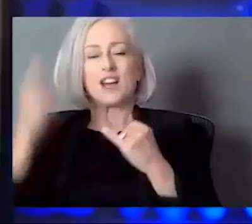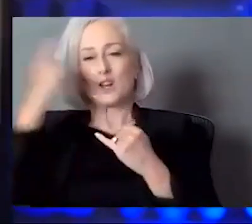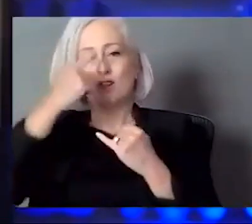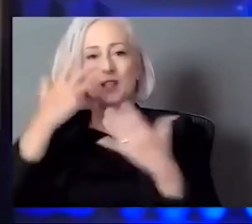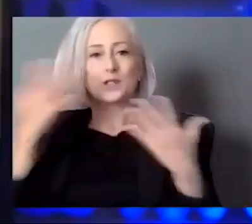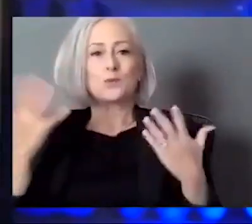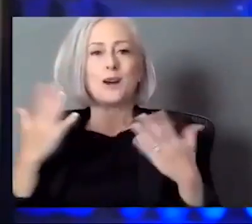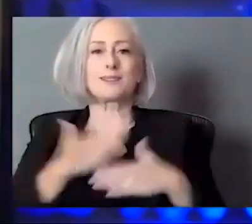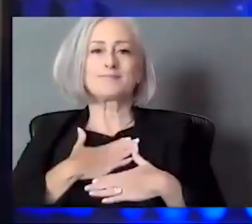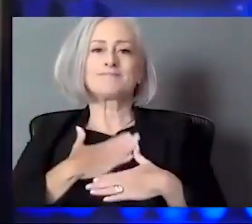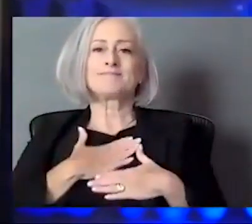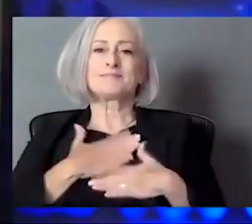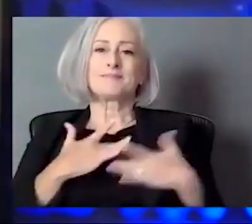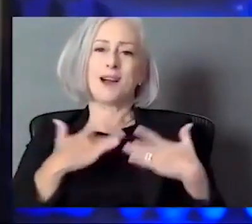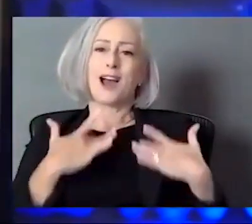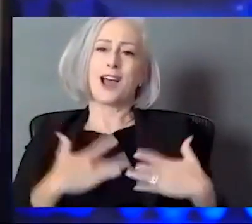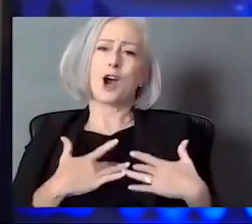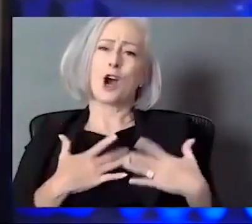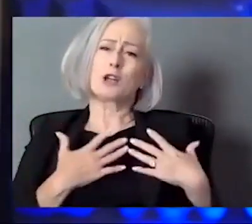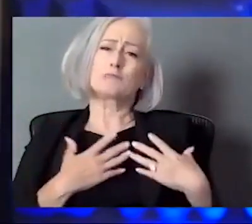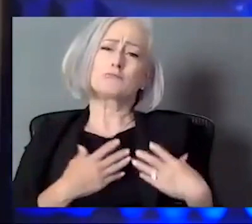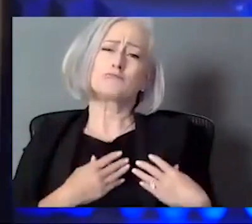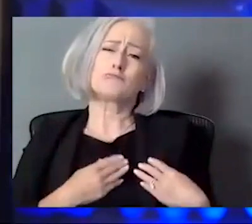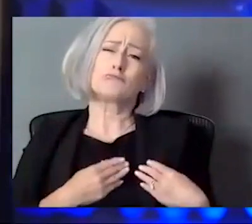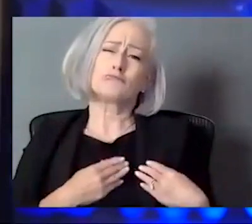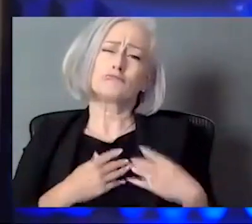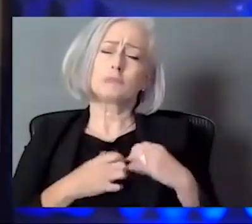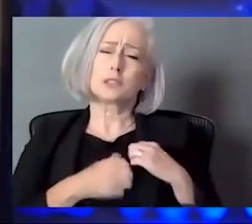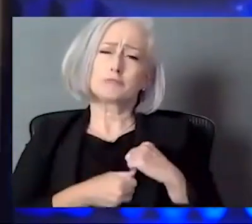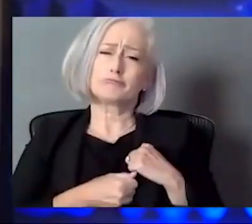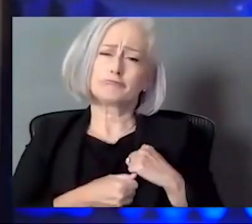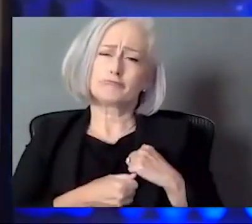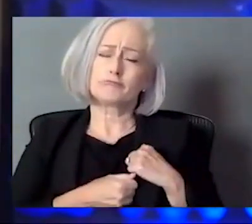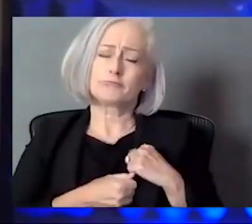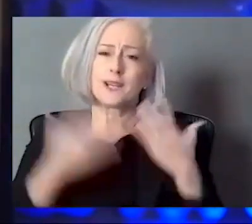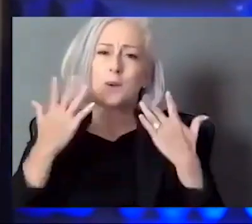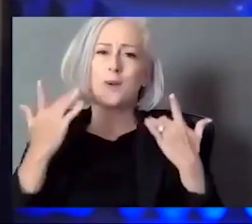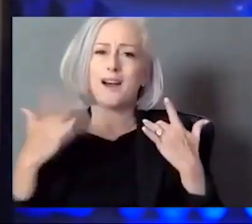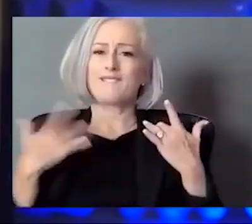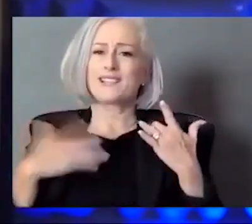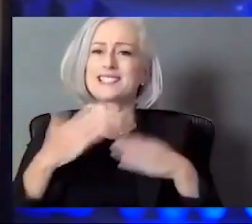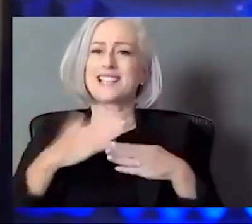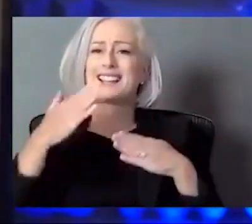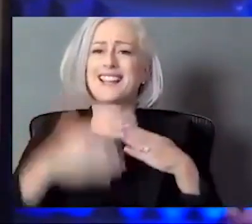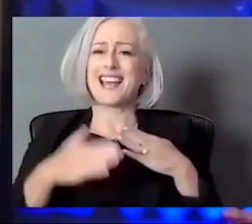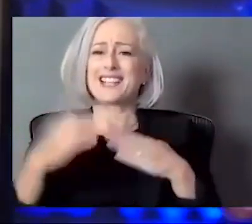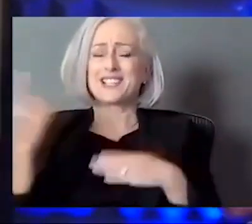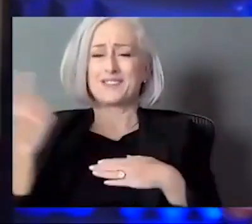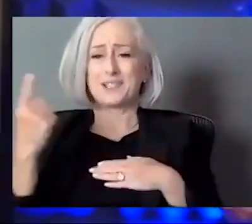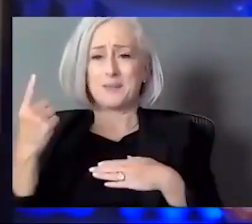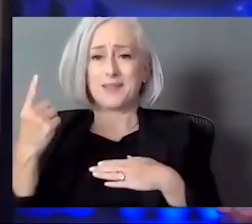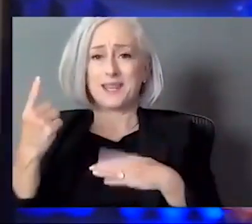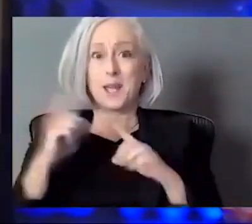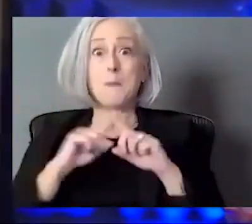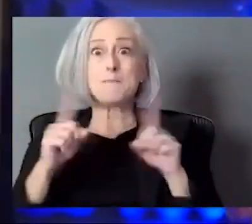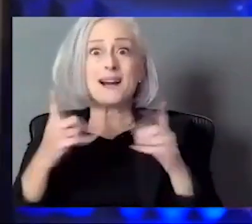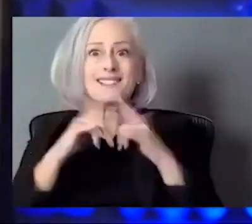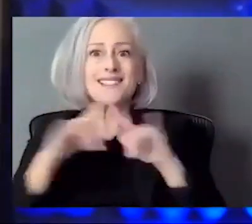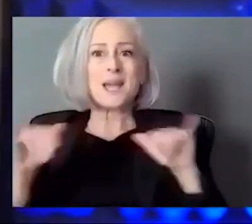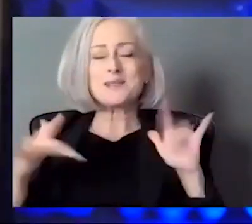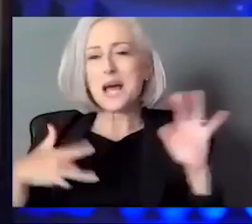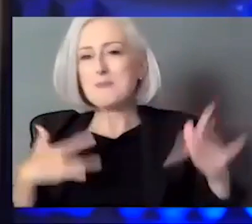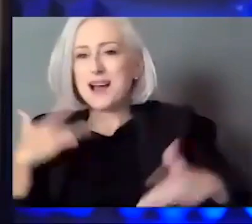is a little heavy because it feels like it's the end of something, But I'm excited at the same time